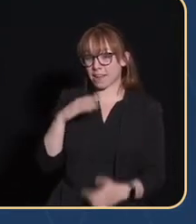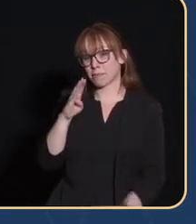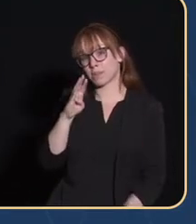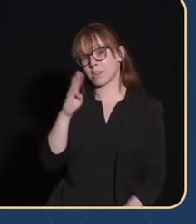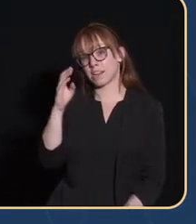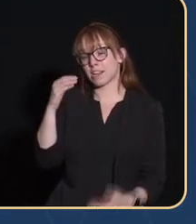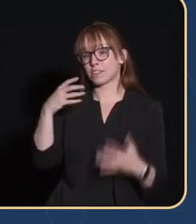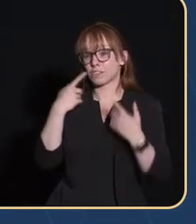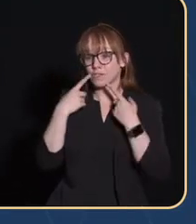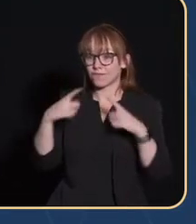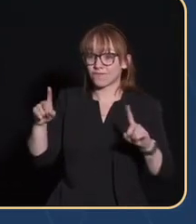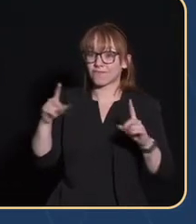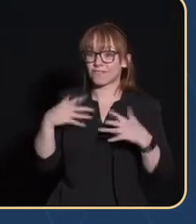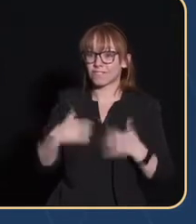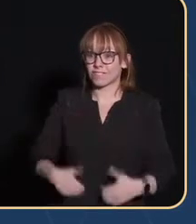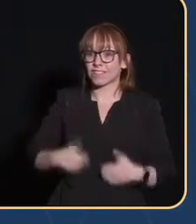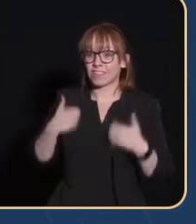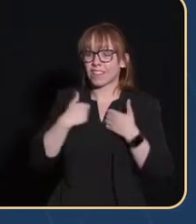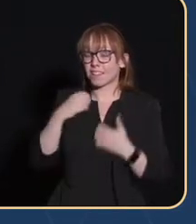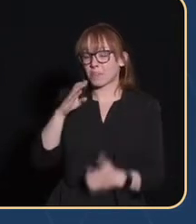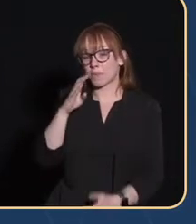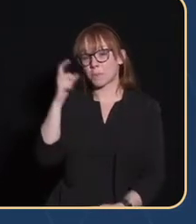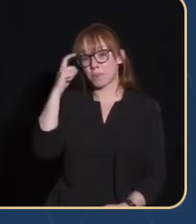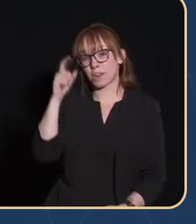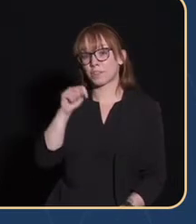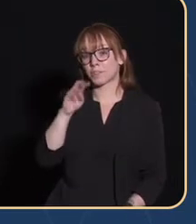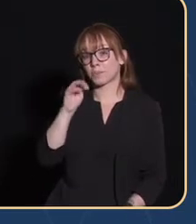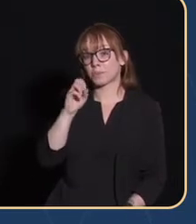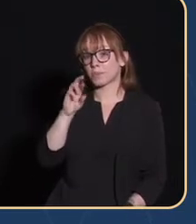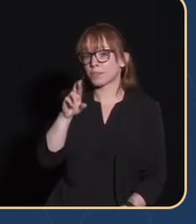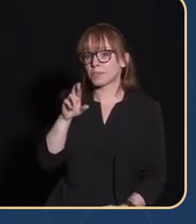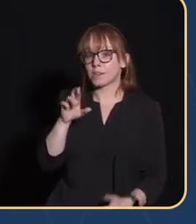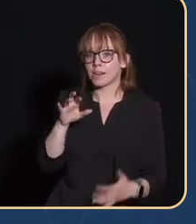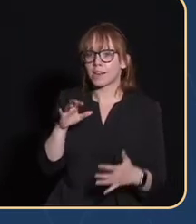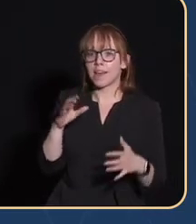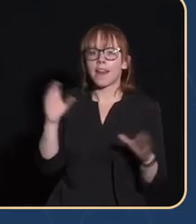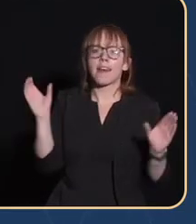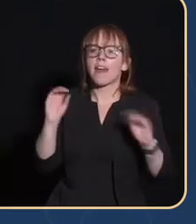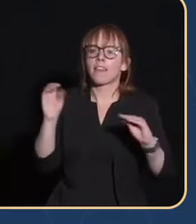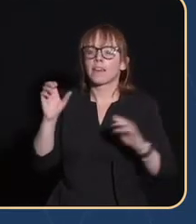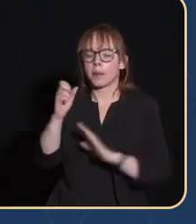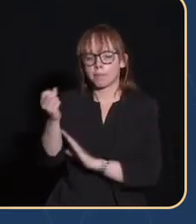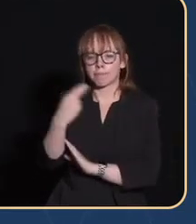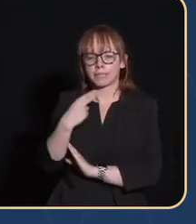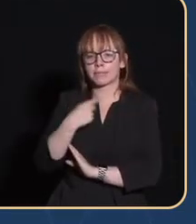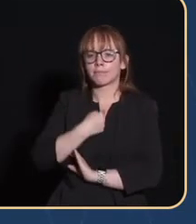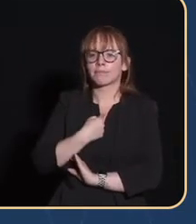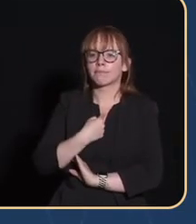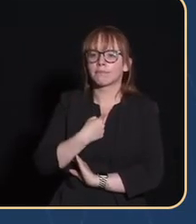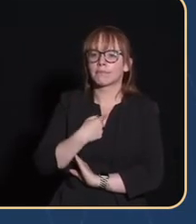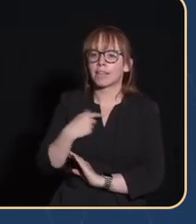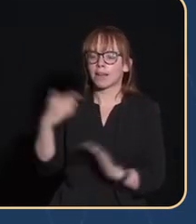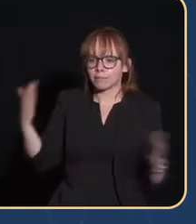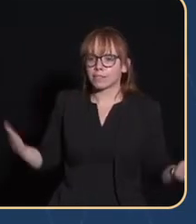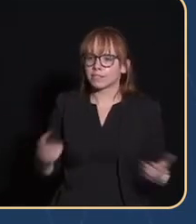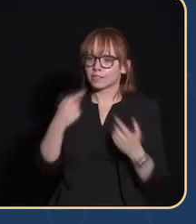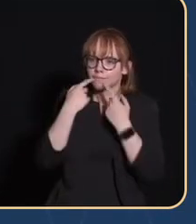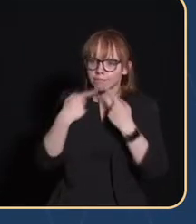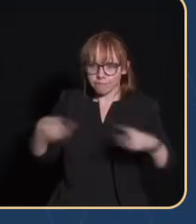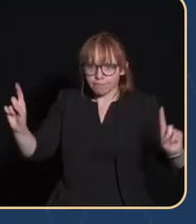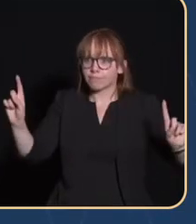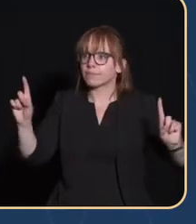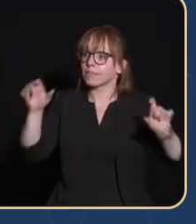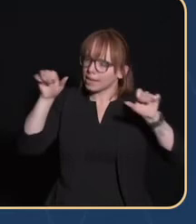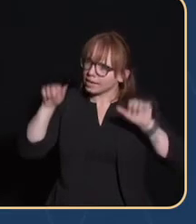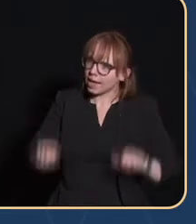think I'm gonna let life beat me? What do you want to achieve? I am here to tell you that you can do it, and St. Paul College